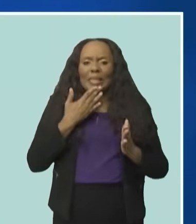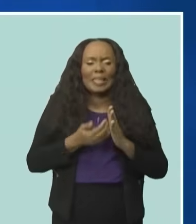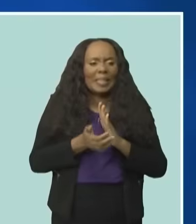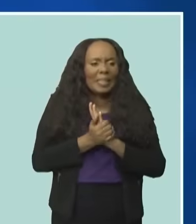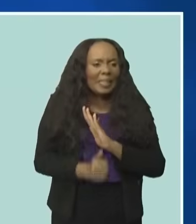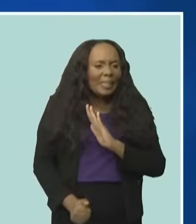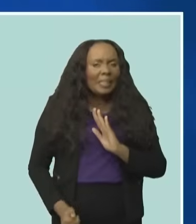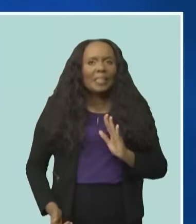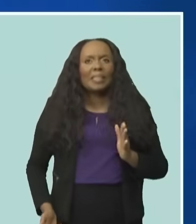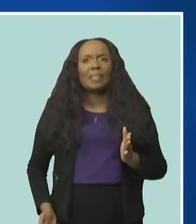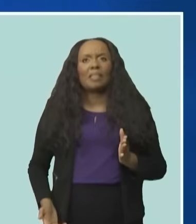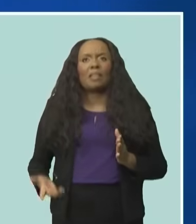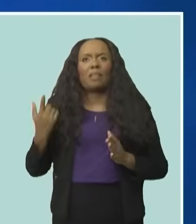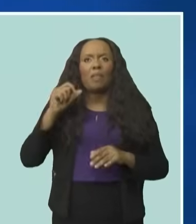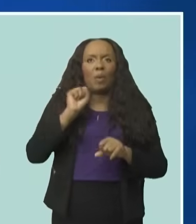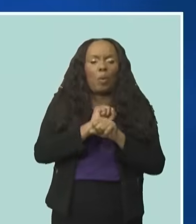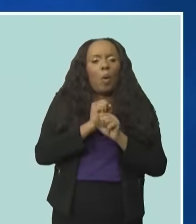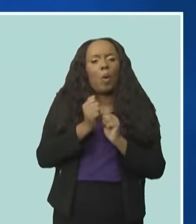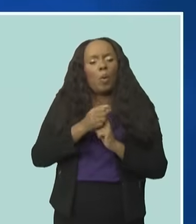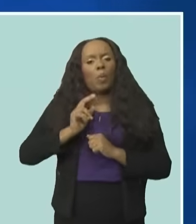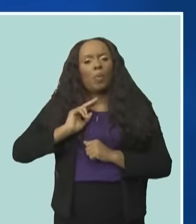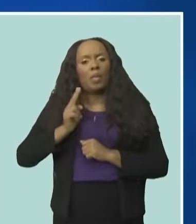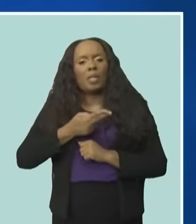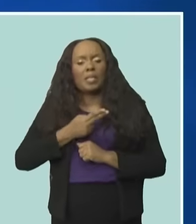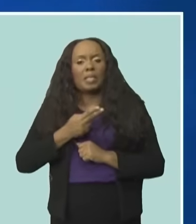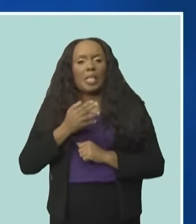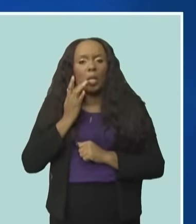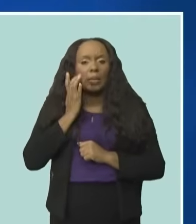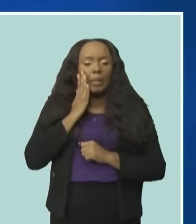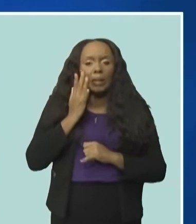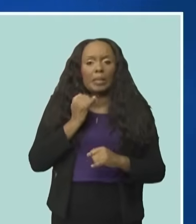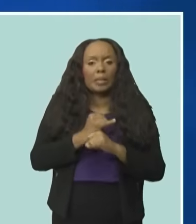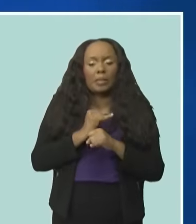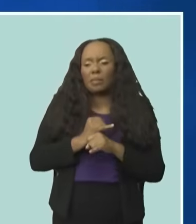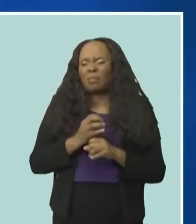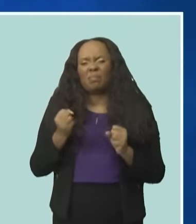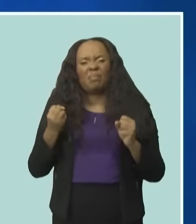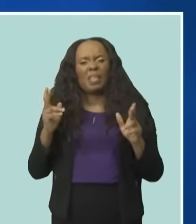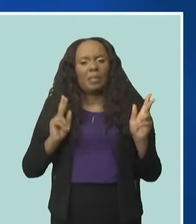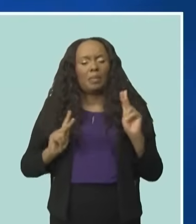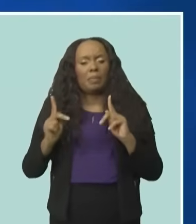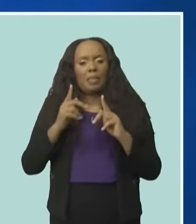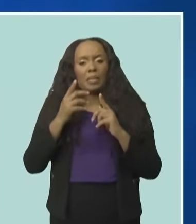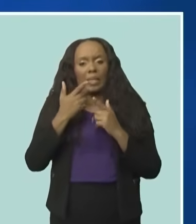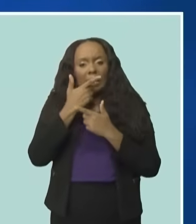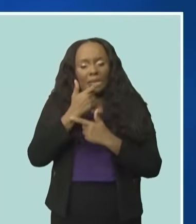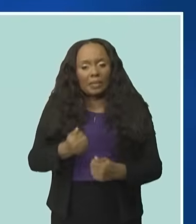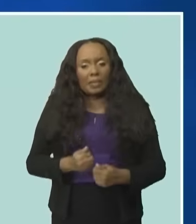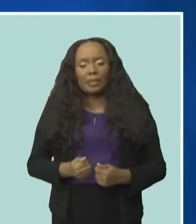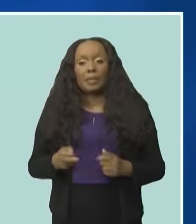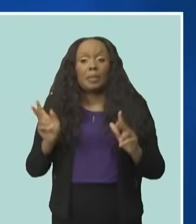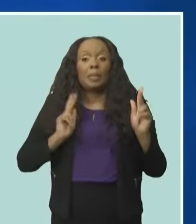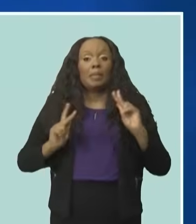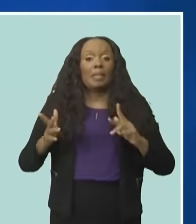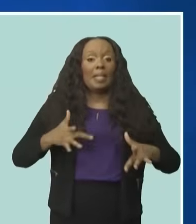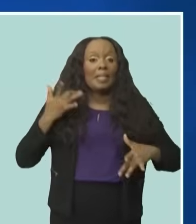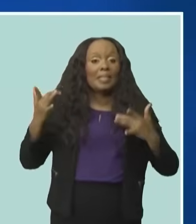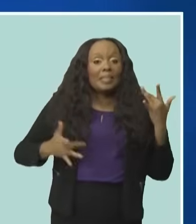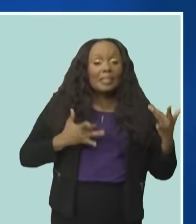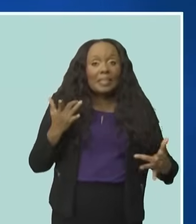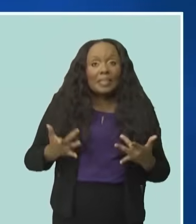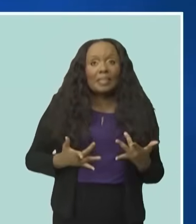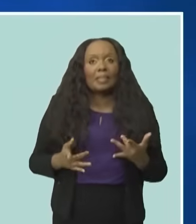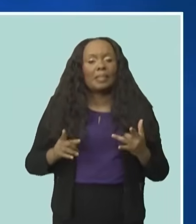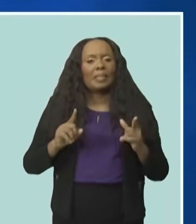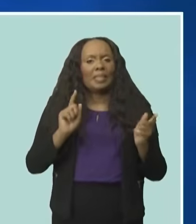come to Guyana or to work with us in the hotel. So there's a lot of interest and a lot of excitement about the changes